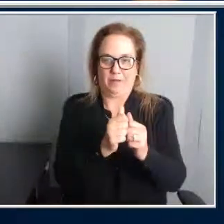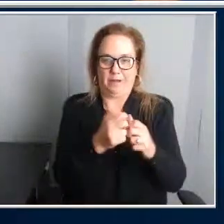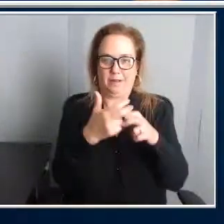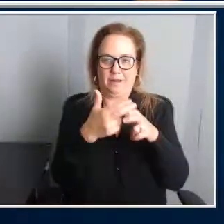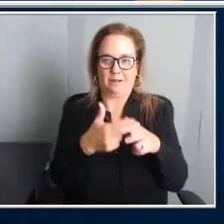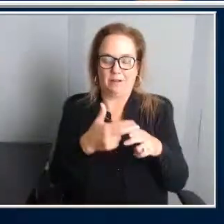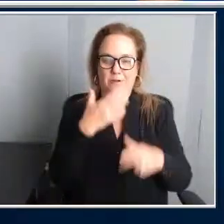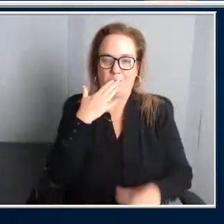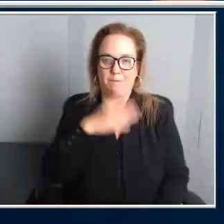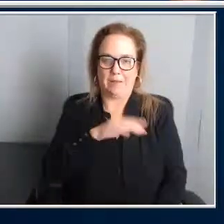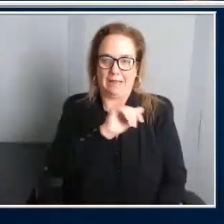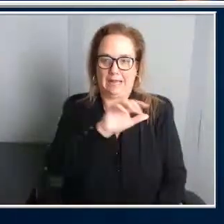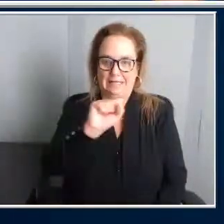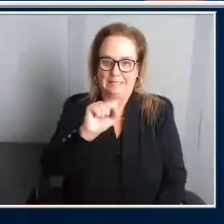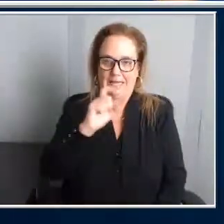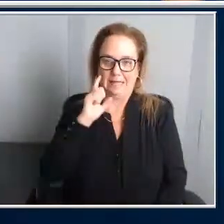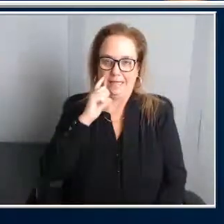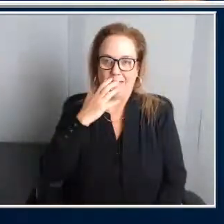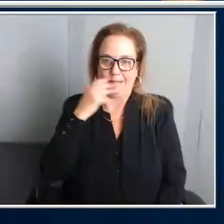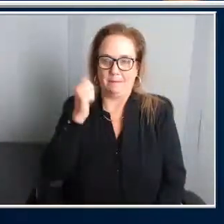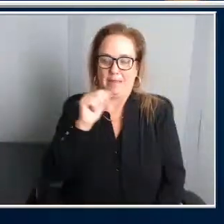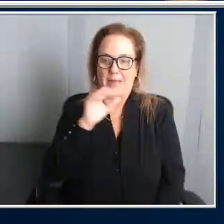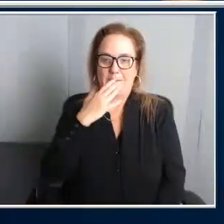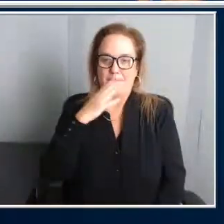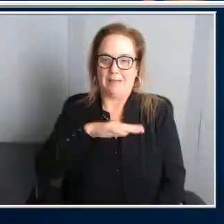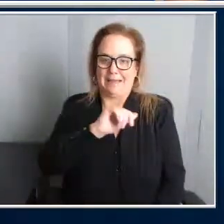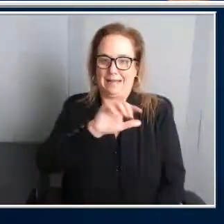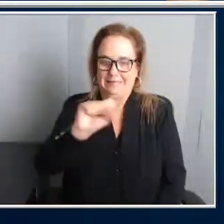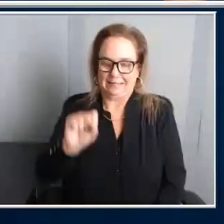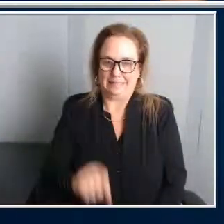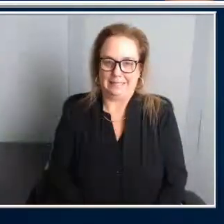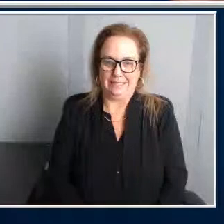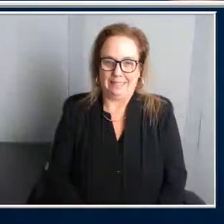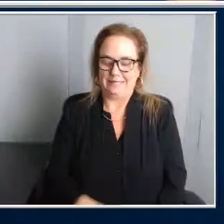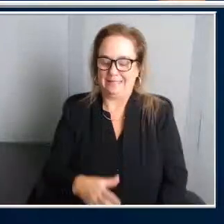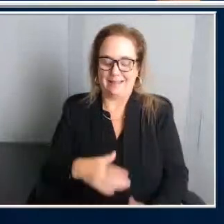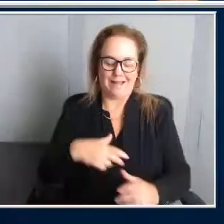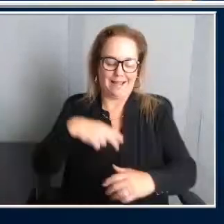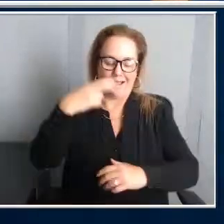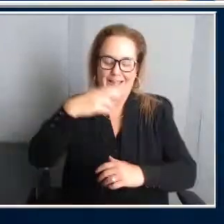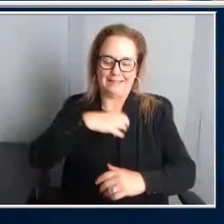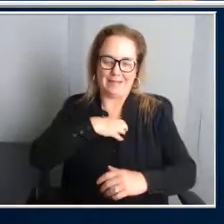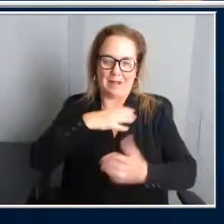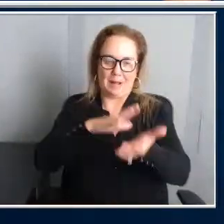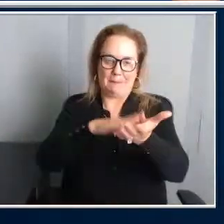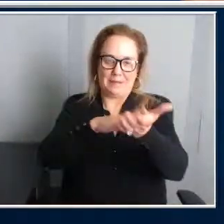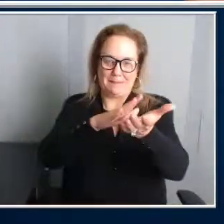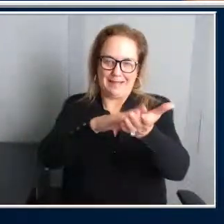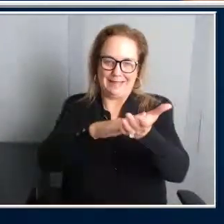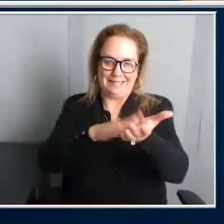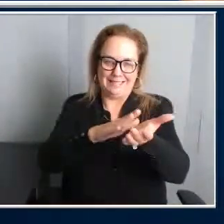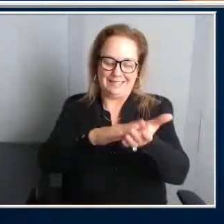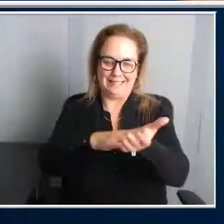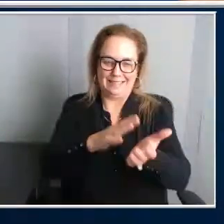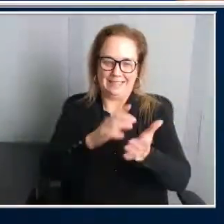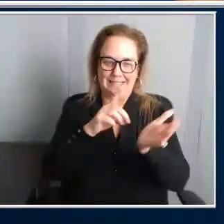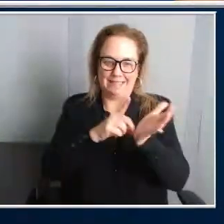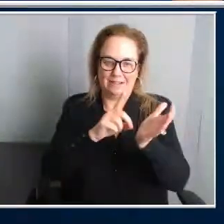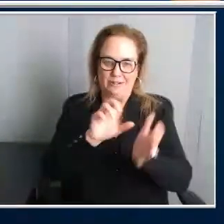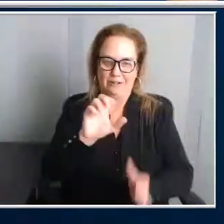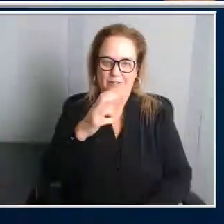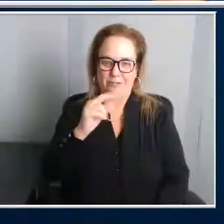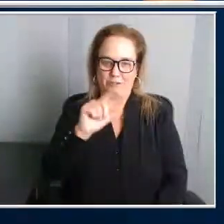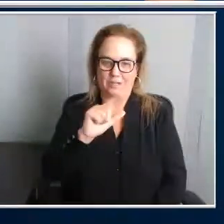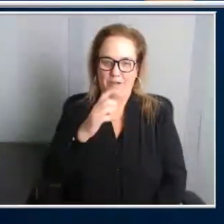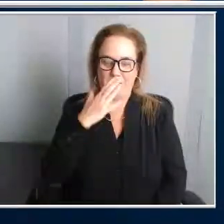badass, and I just think it's the best term for her. It's the highest compliment I think you could give another woman, and a doctor like Dr. Chang. I mean, you are.